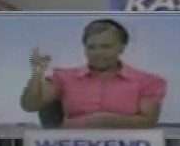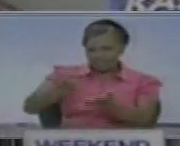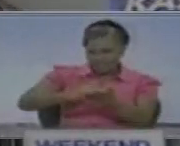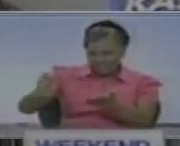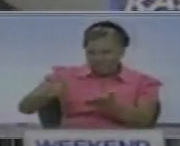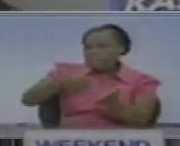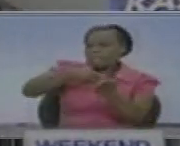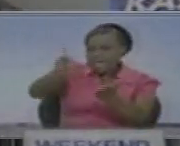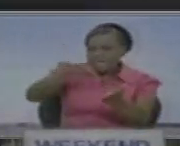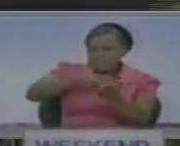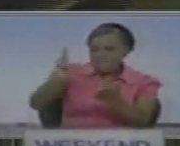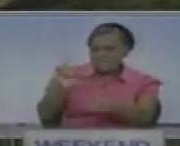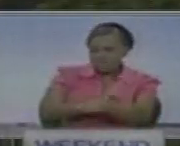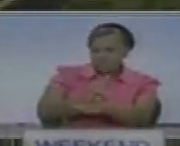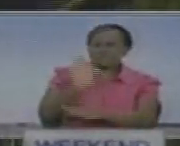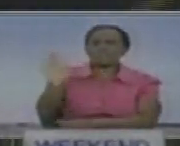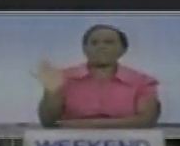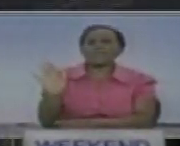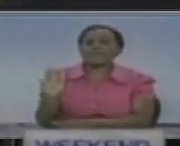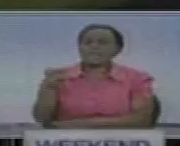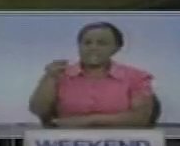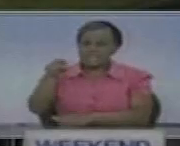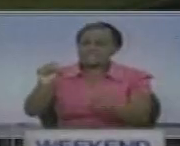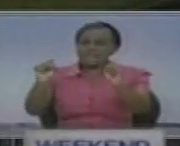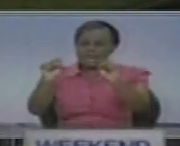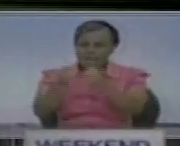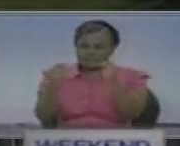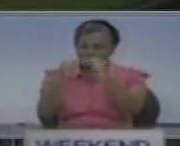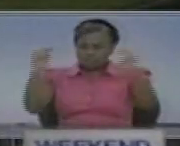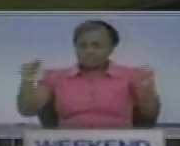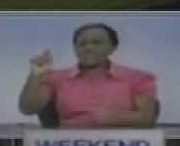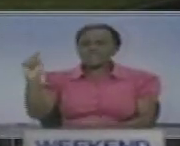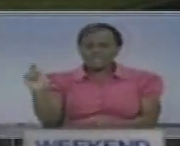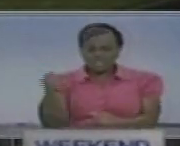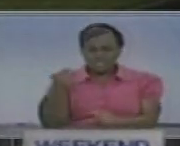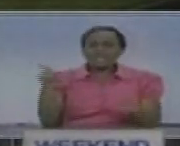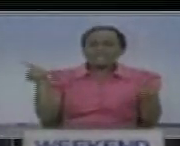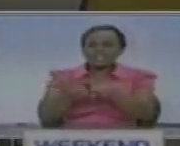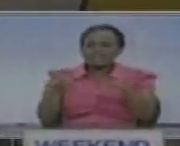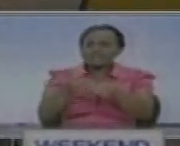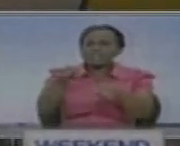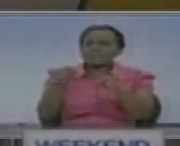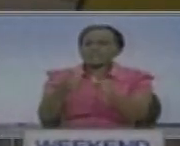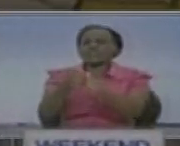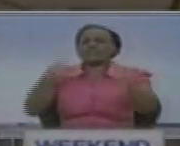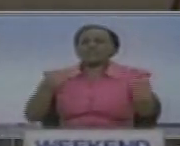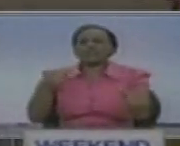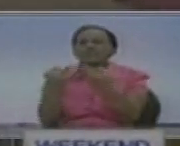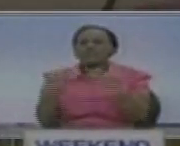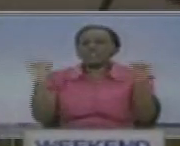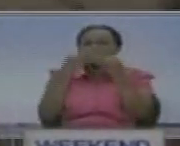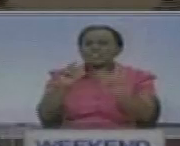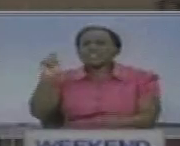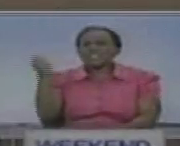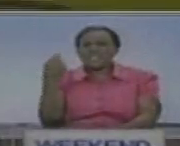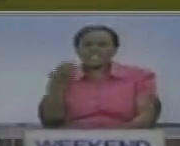also pays for their expenses. The stay of the rebels in Kenya and their adamant refusal to let the Kenyan pilot and